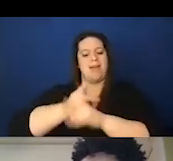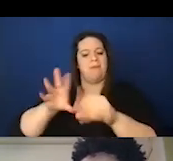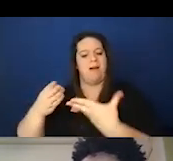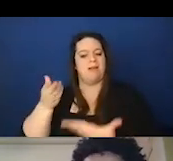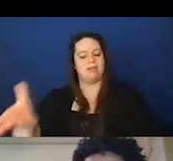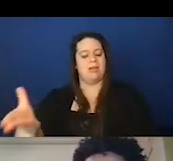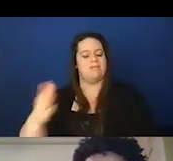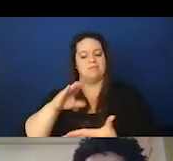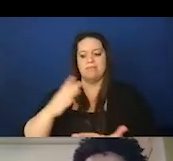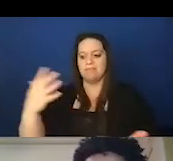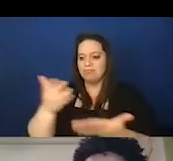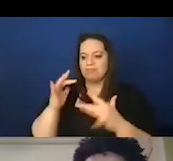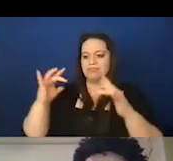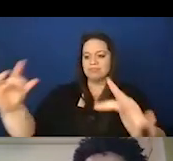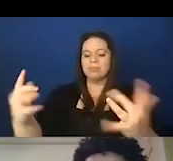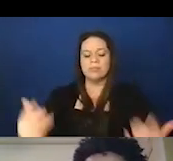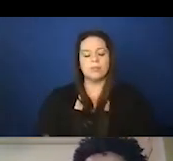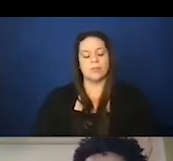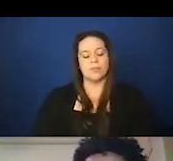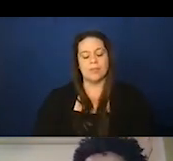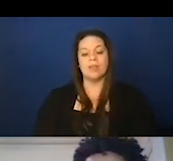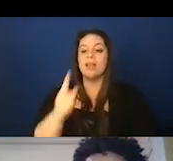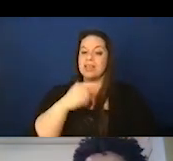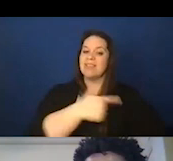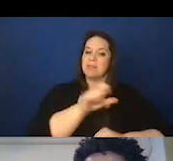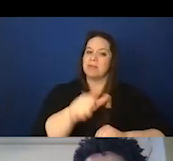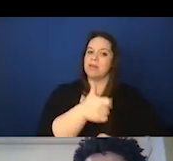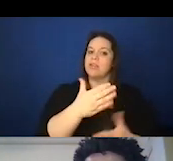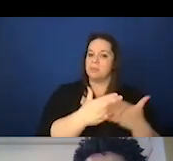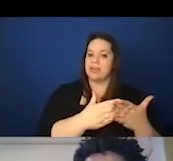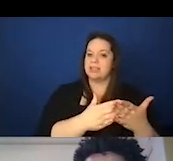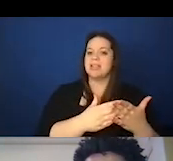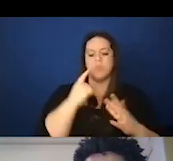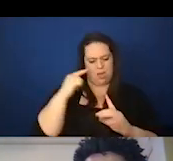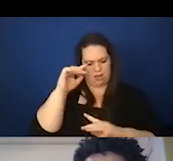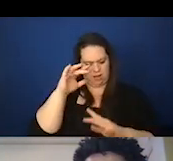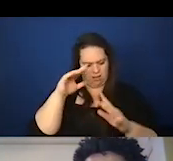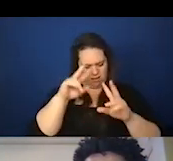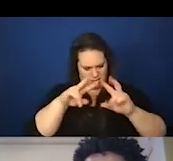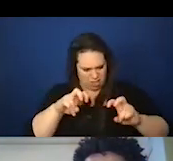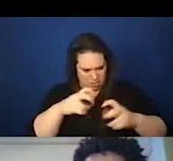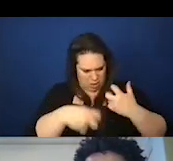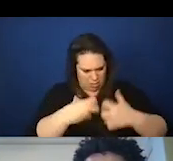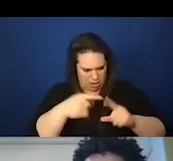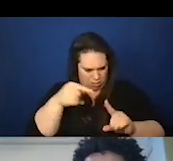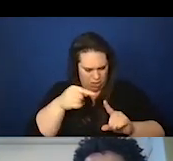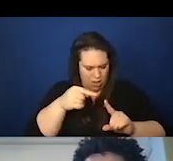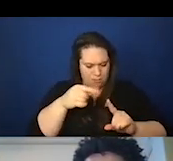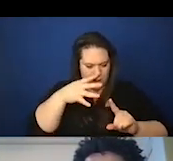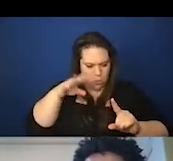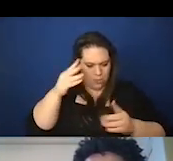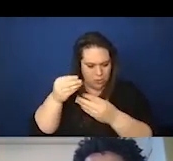think it's the vaccine piece becomes another piece. But you know, sometimes we get caught up in looking at the problem and not the solution, but it's